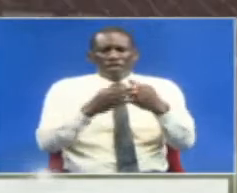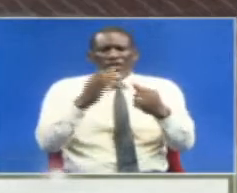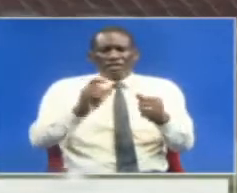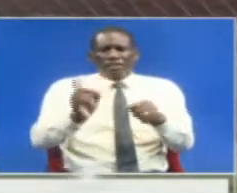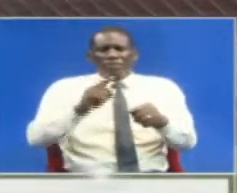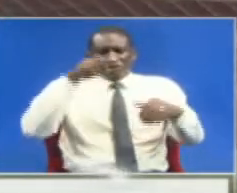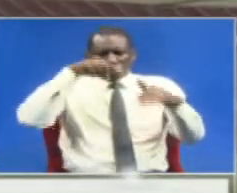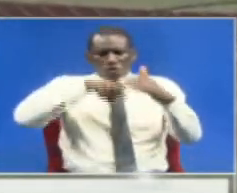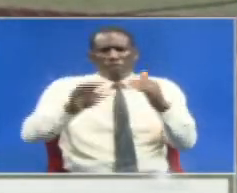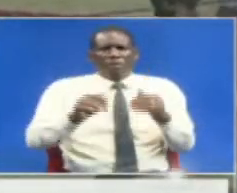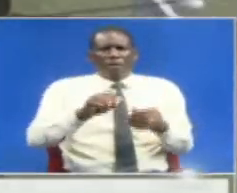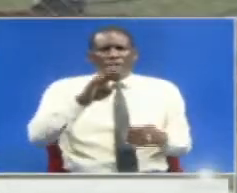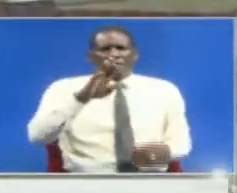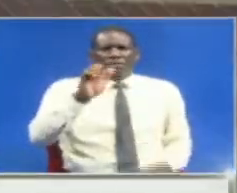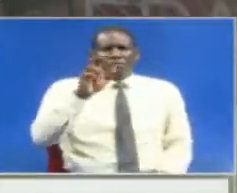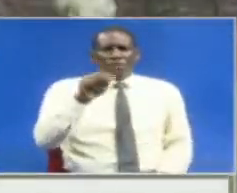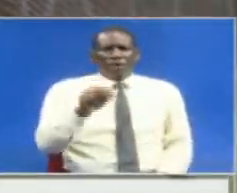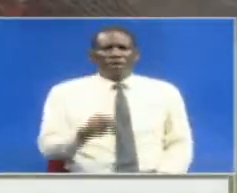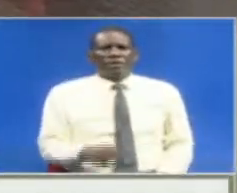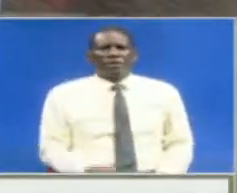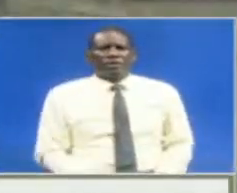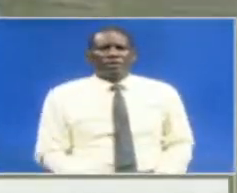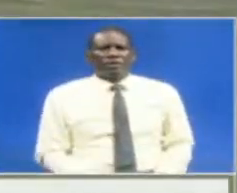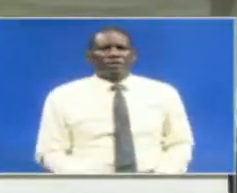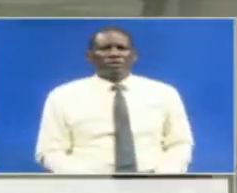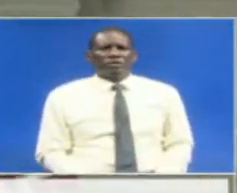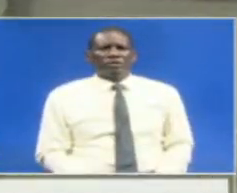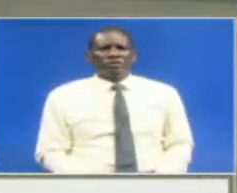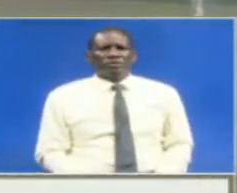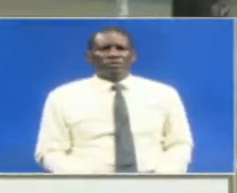by Brian Lusamuha.